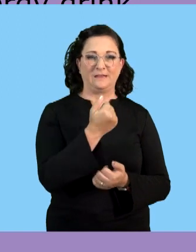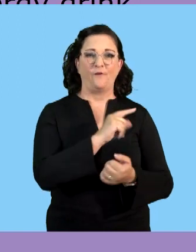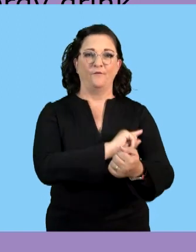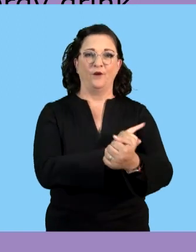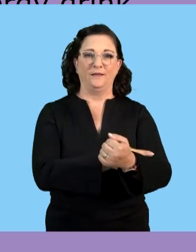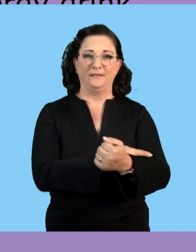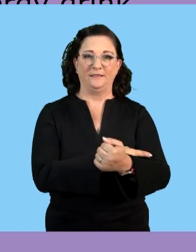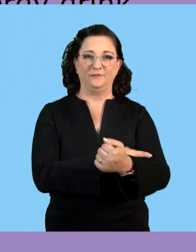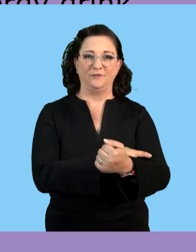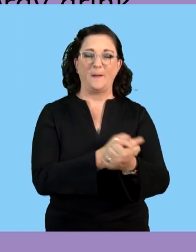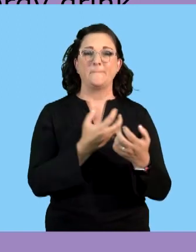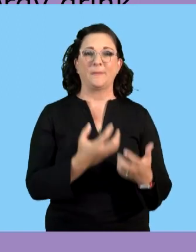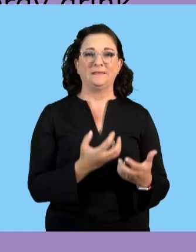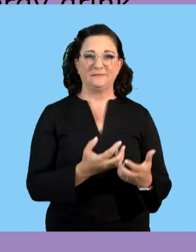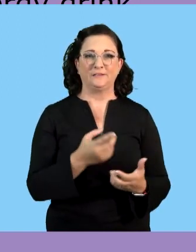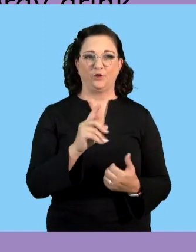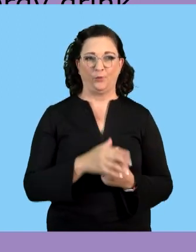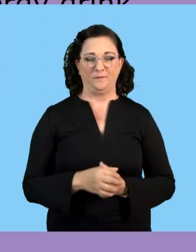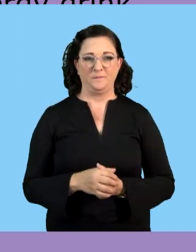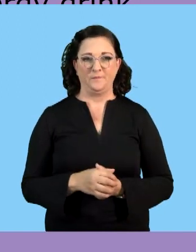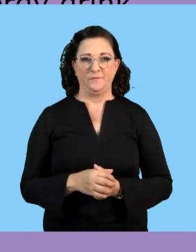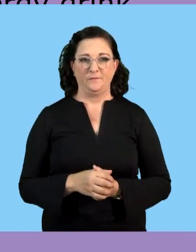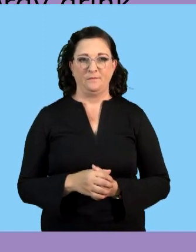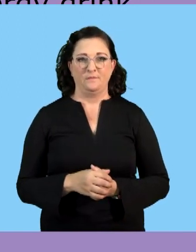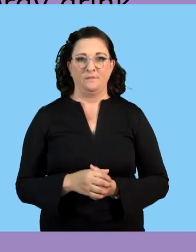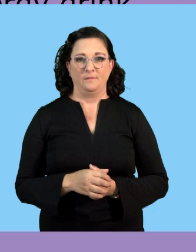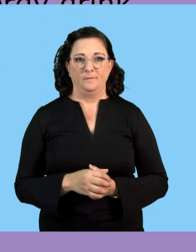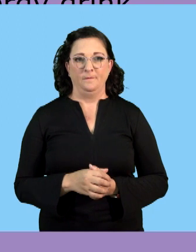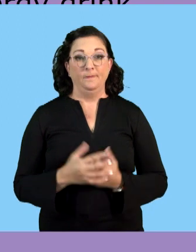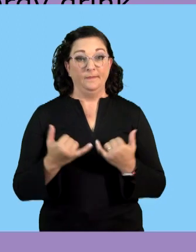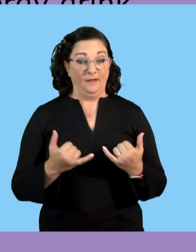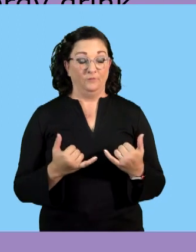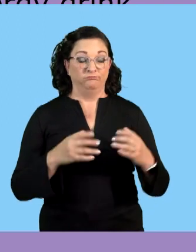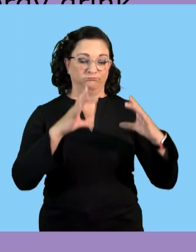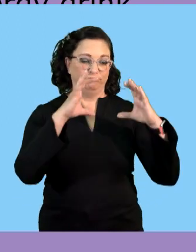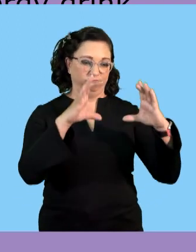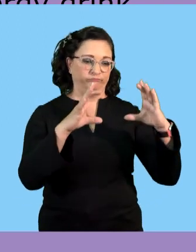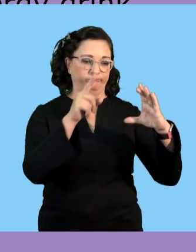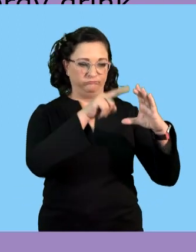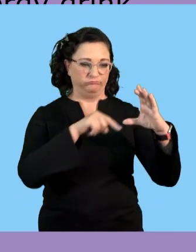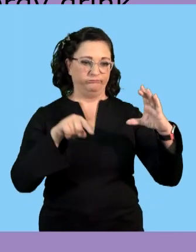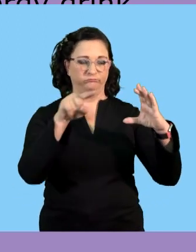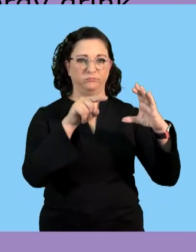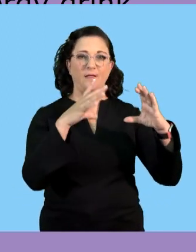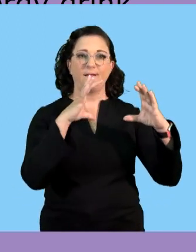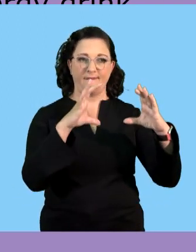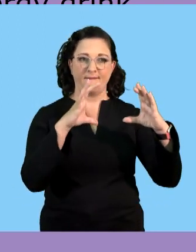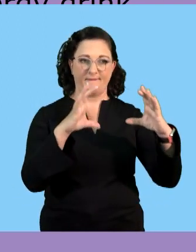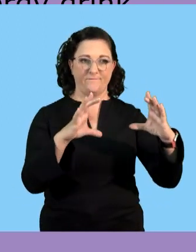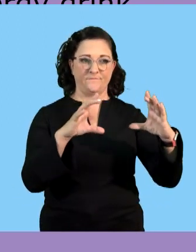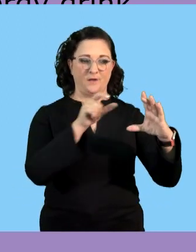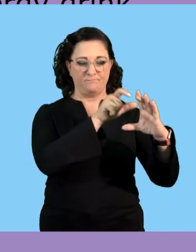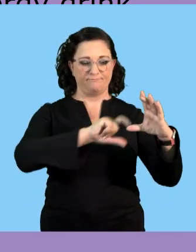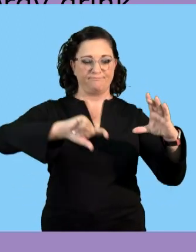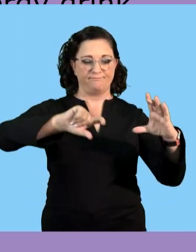energy drink. Now, let's look at this pie chart to make it make sense. We've got the bigger part